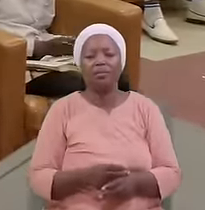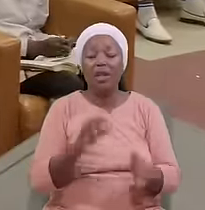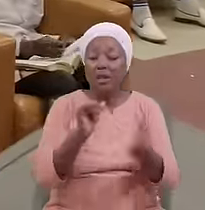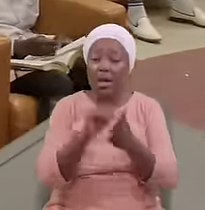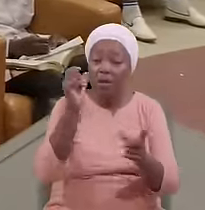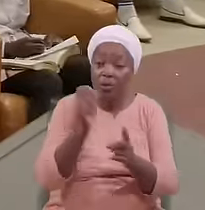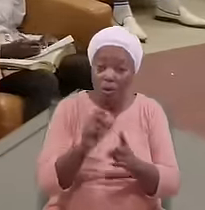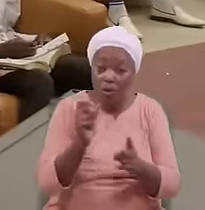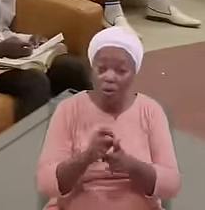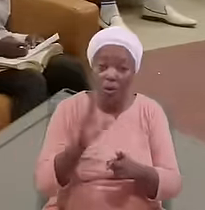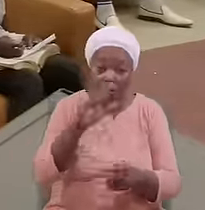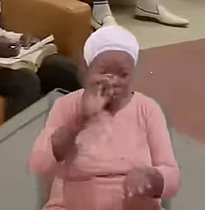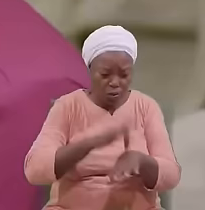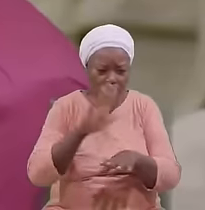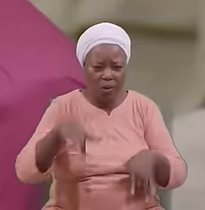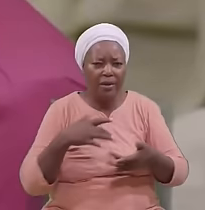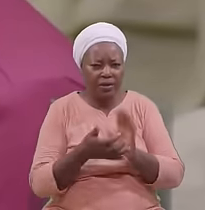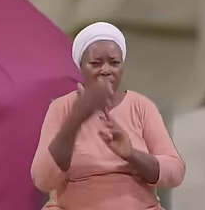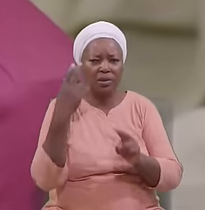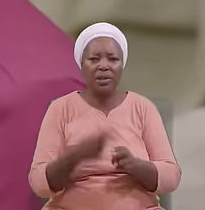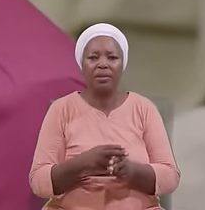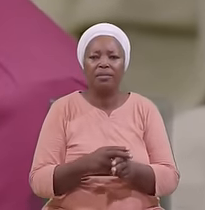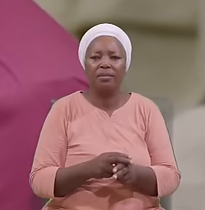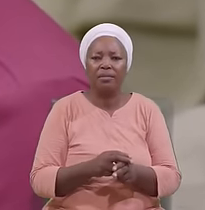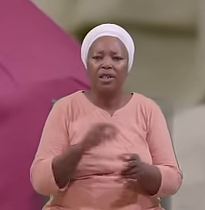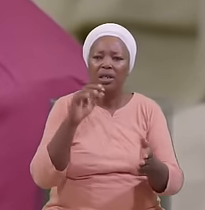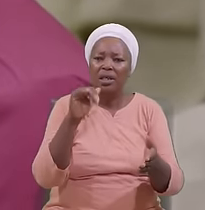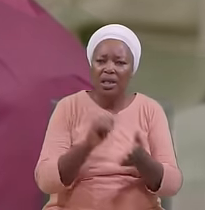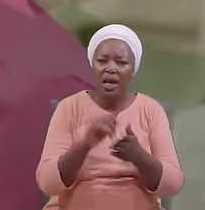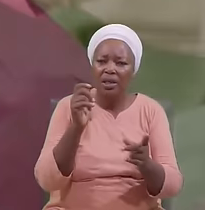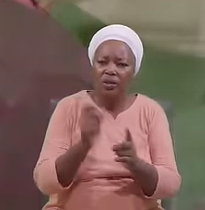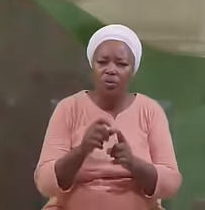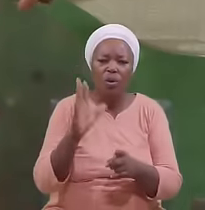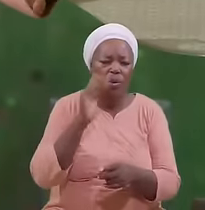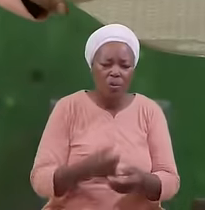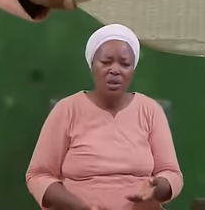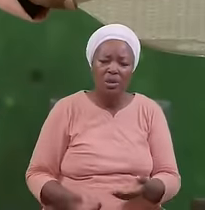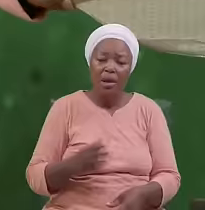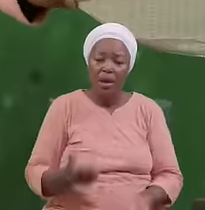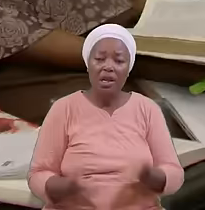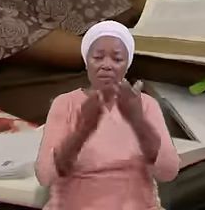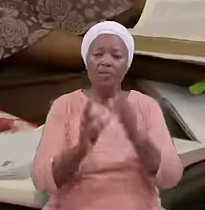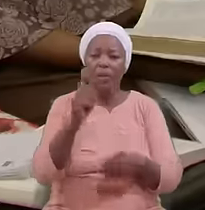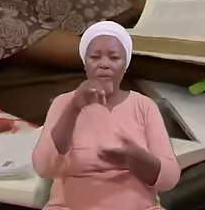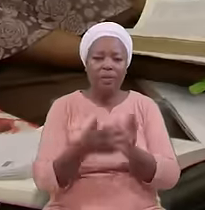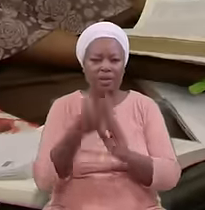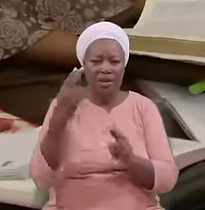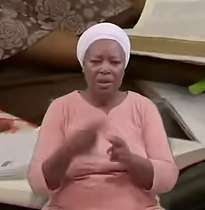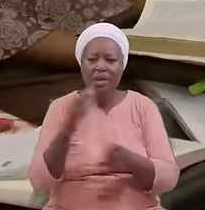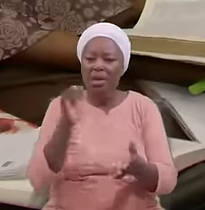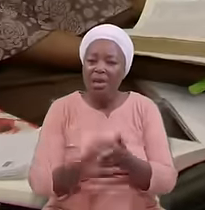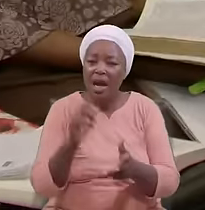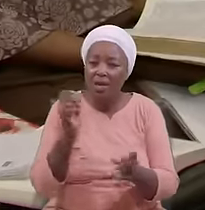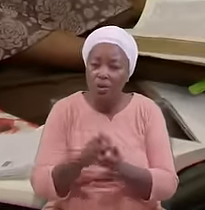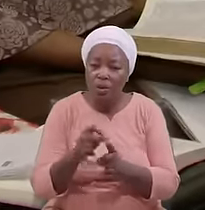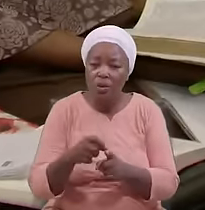That word will touch your life. That word will raise you up. That word